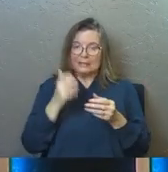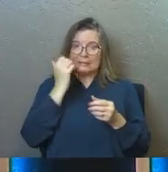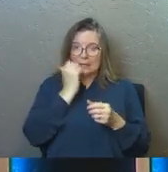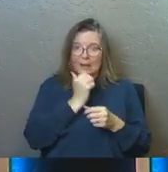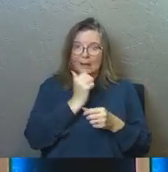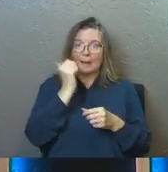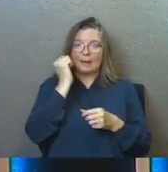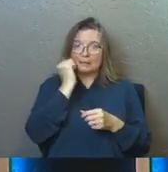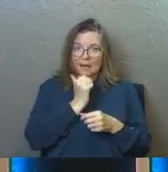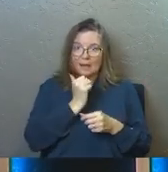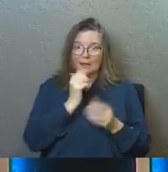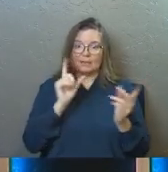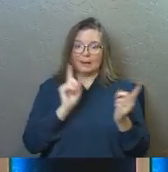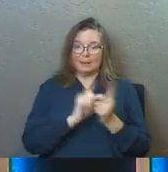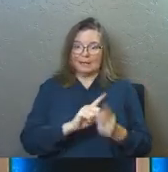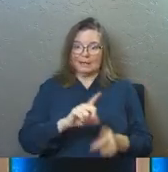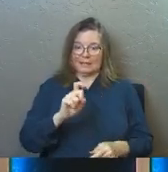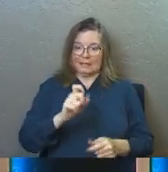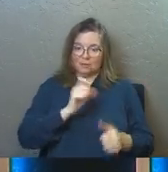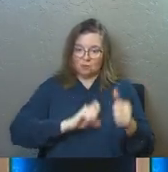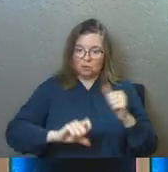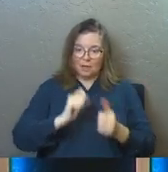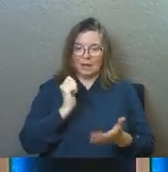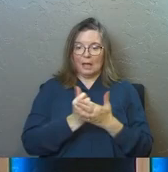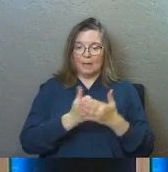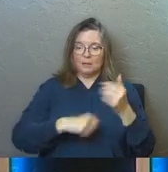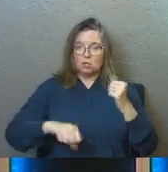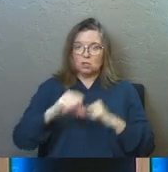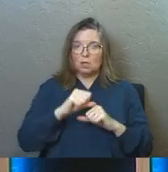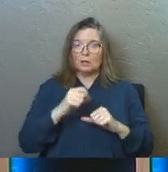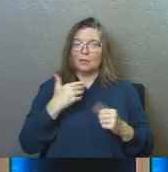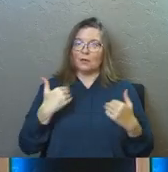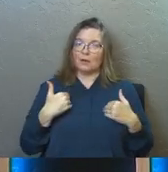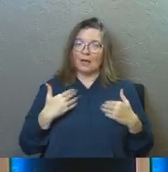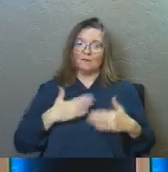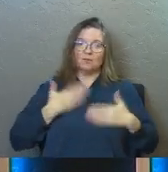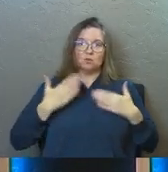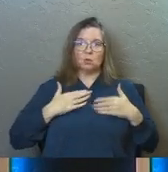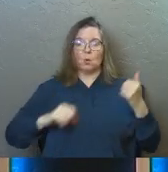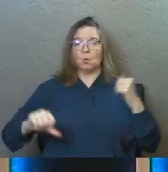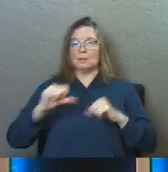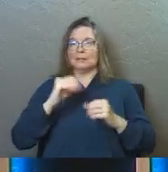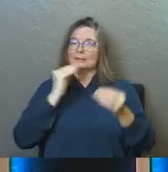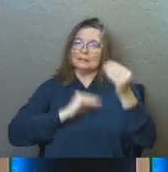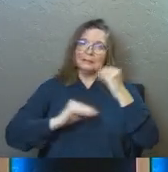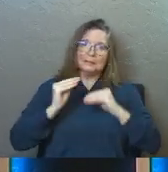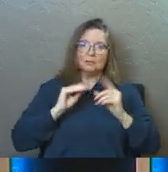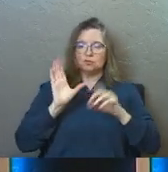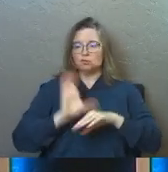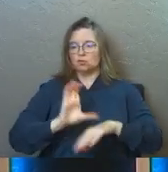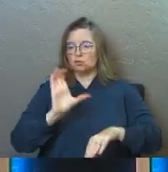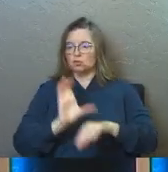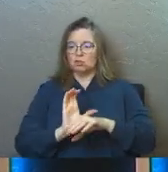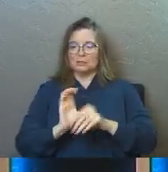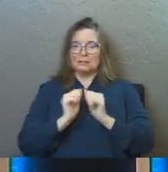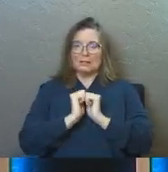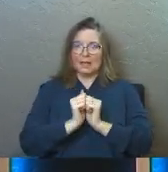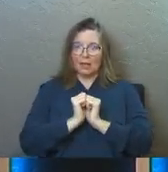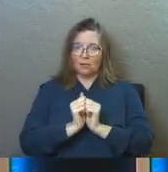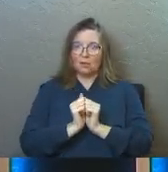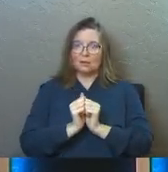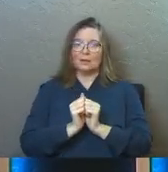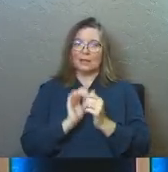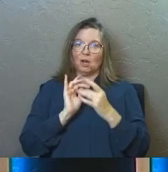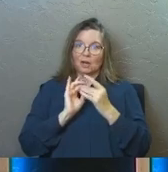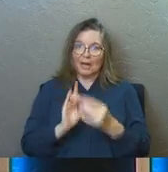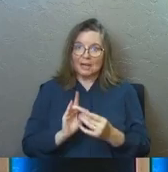day by day. They're meeting needs for one another, helping one another. They're having joy with one another. They're eating dinner. They're going to church together, right?